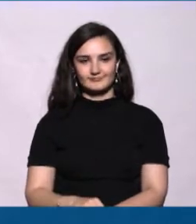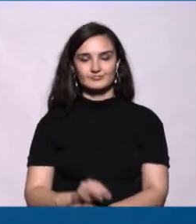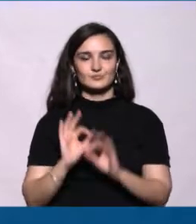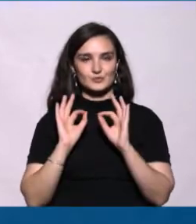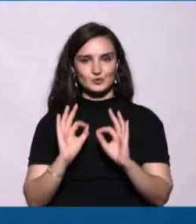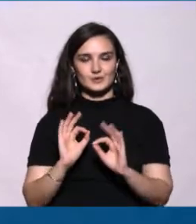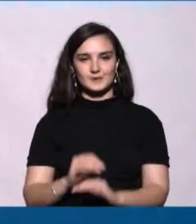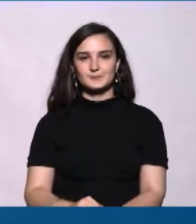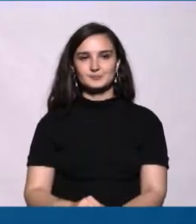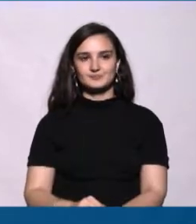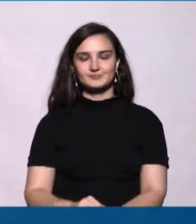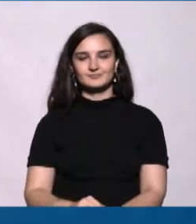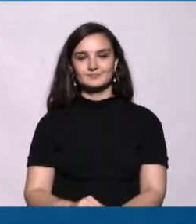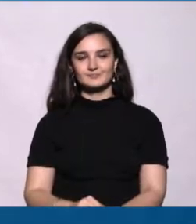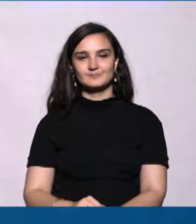it. Great job.